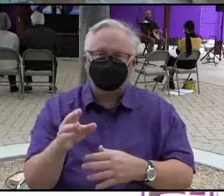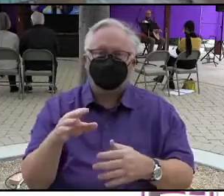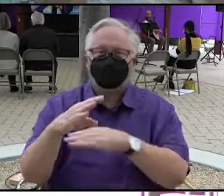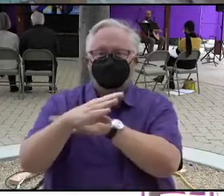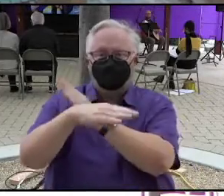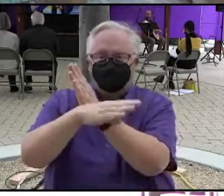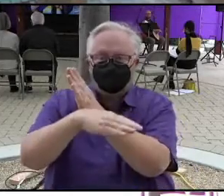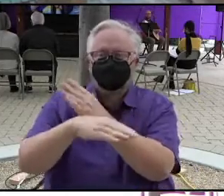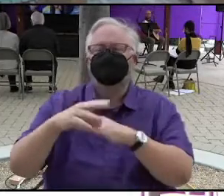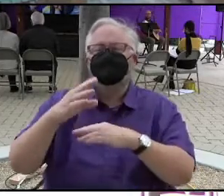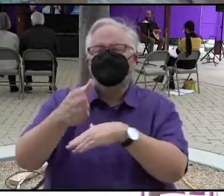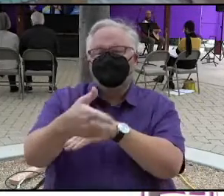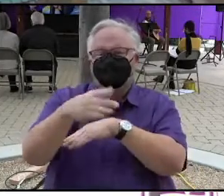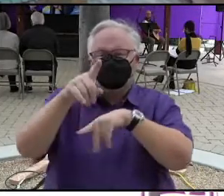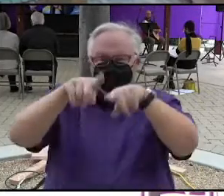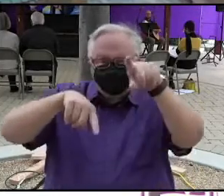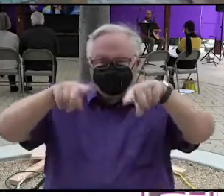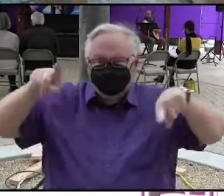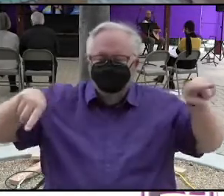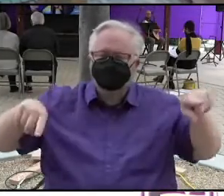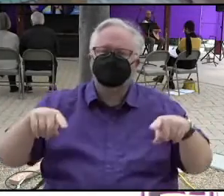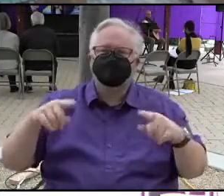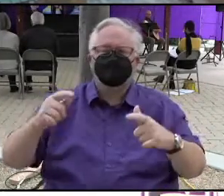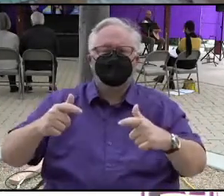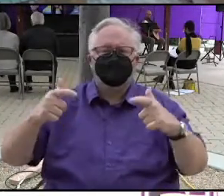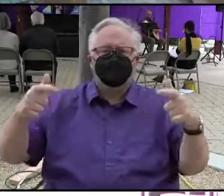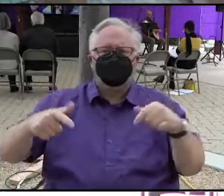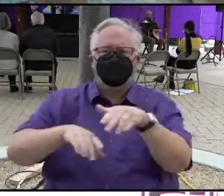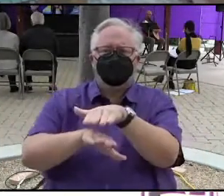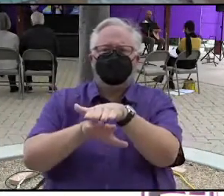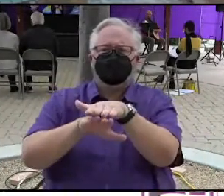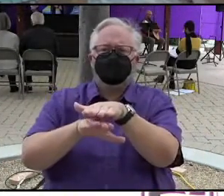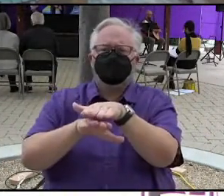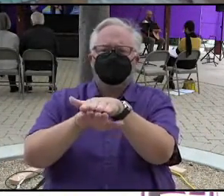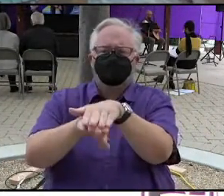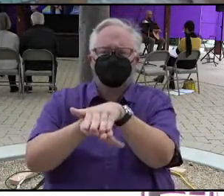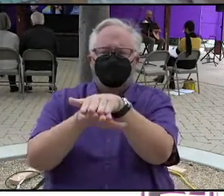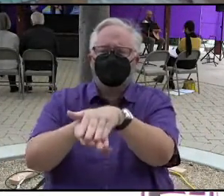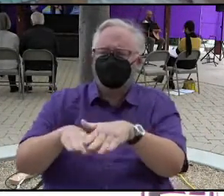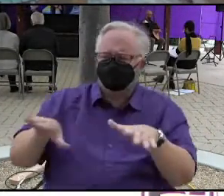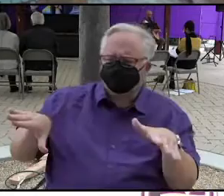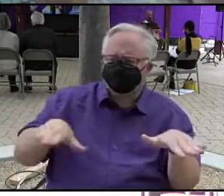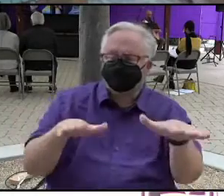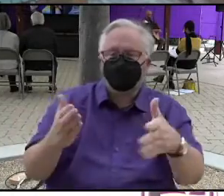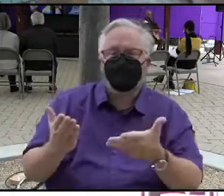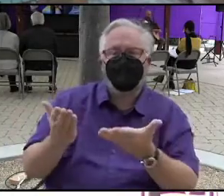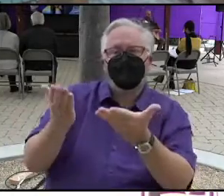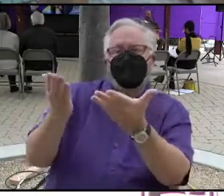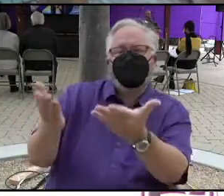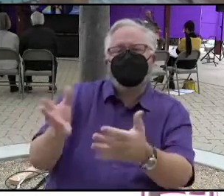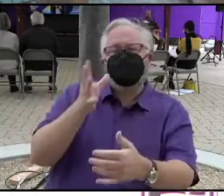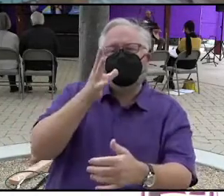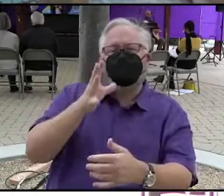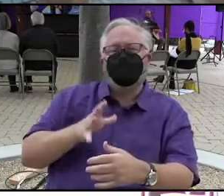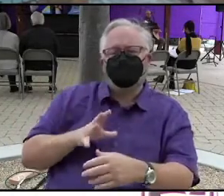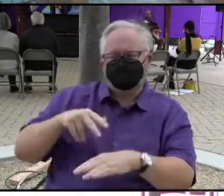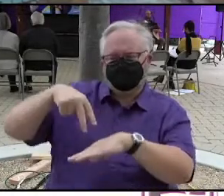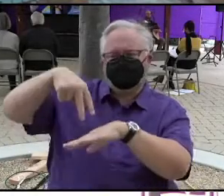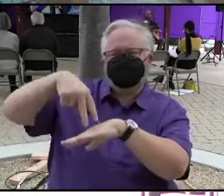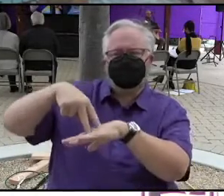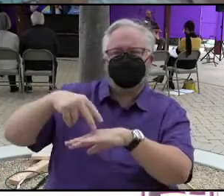all kinds. A great turtle floated in their midst and offered his back for her to rest upon.